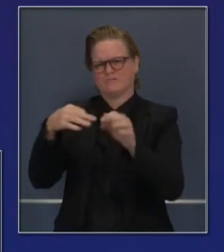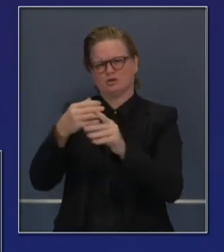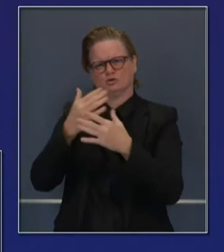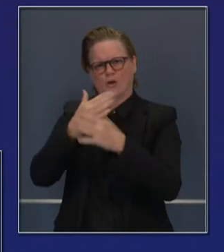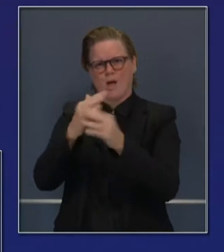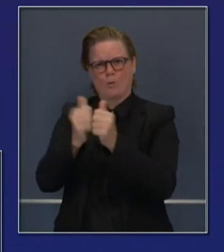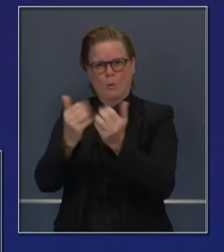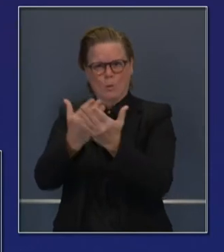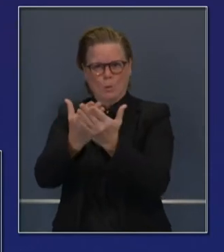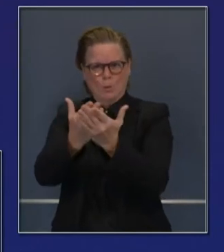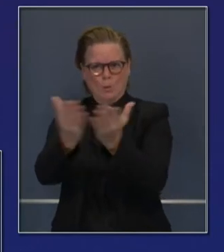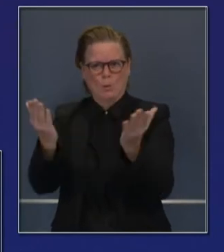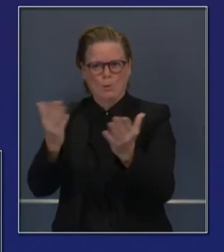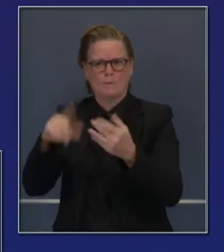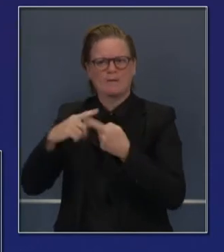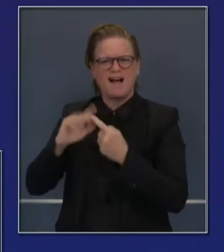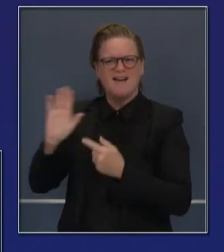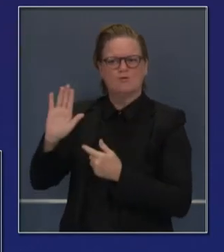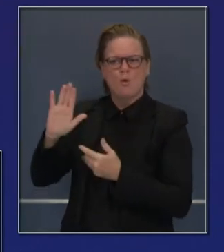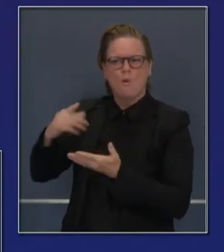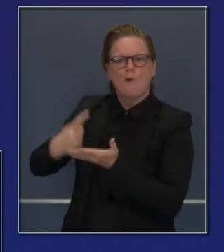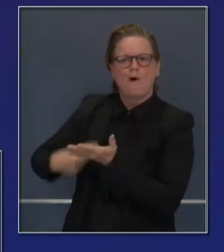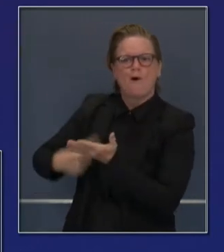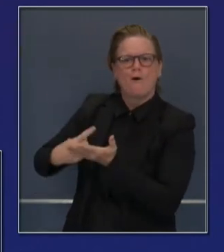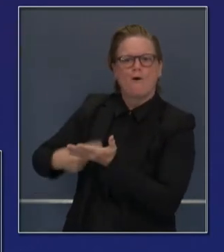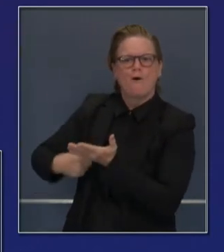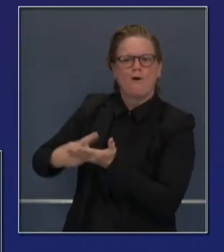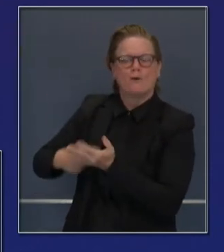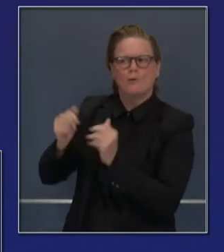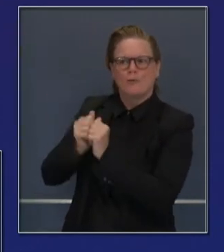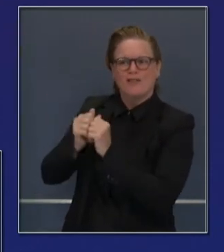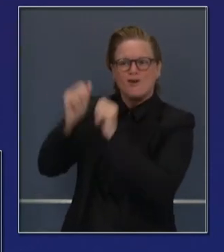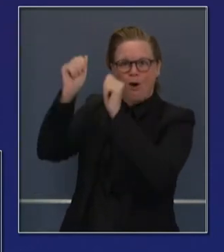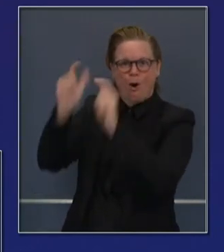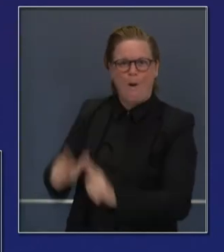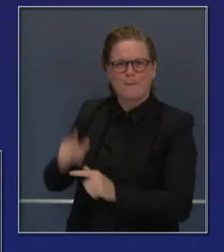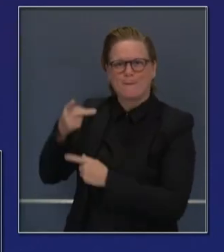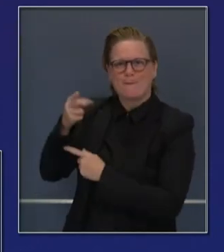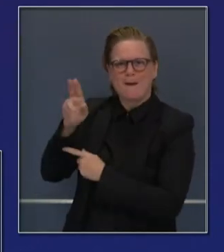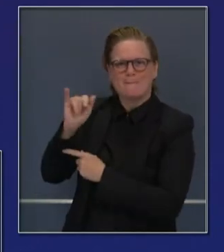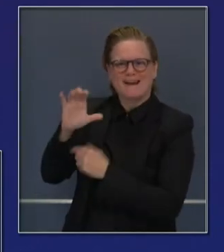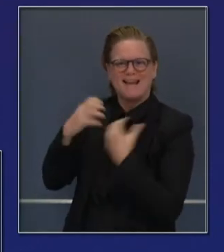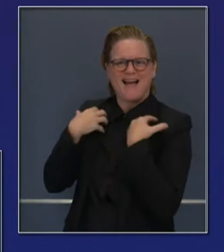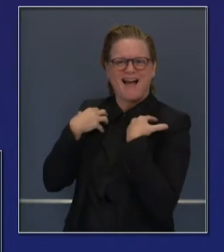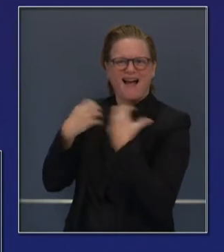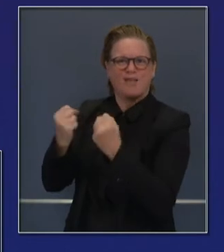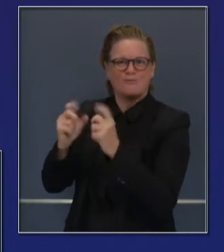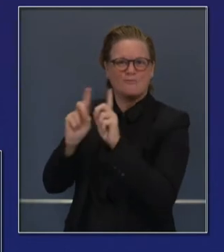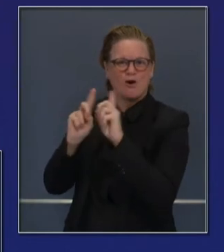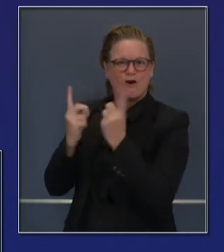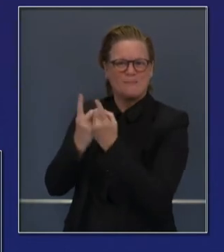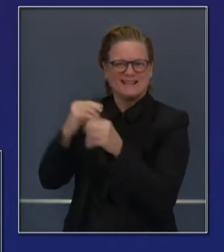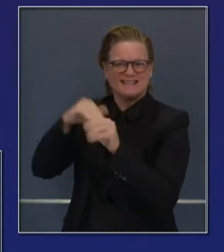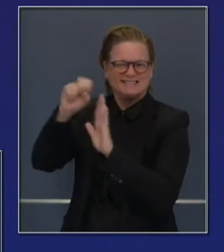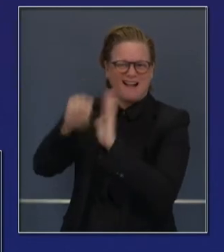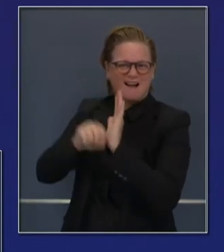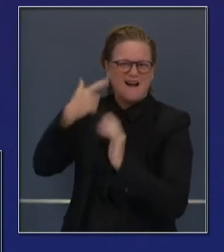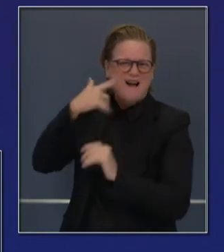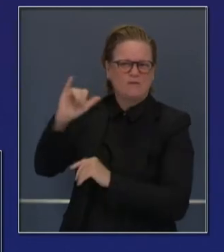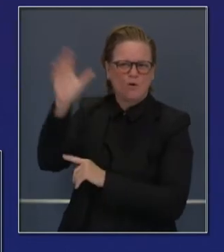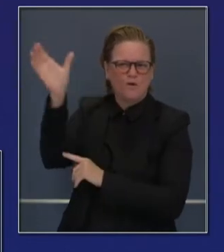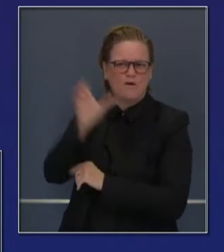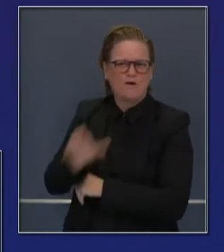maybe provide some insight at what we may be looking at if these ICU and hospitalization numbers continue over the next few